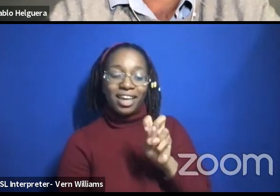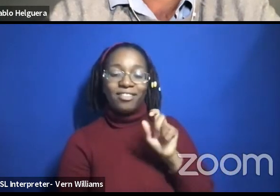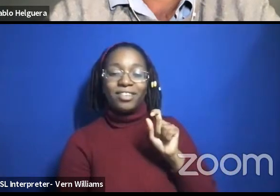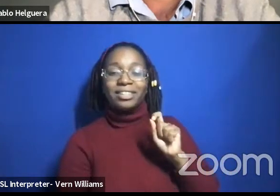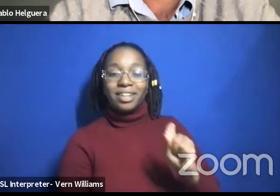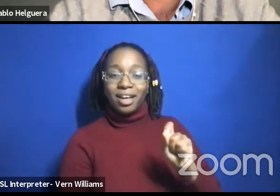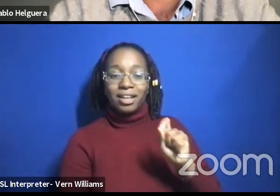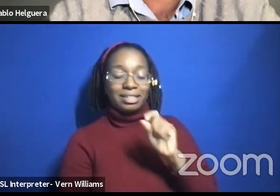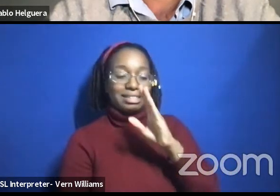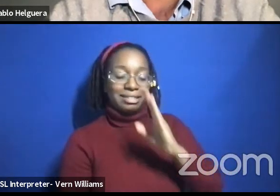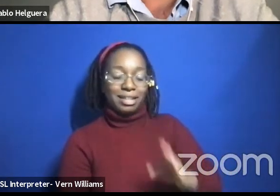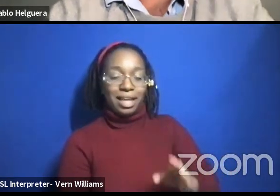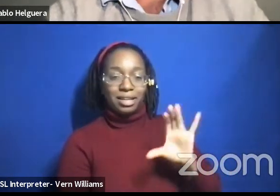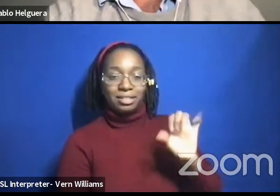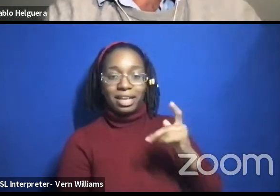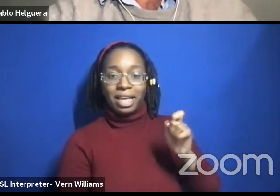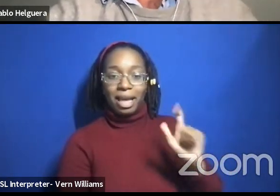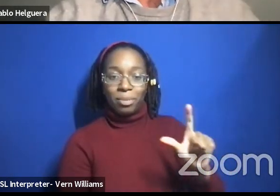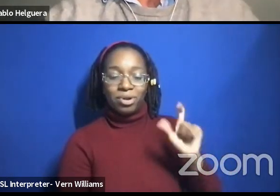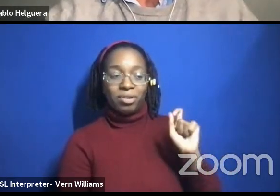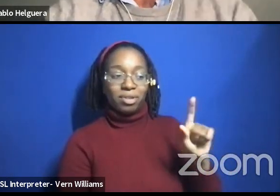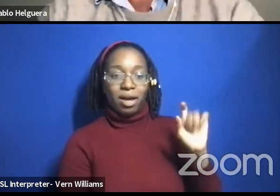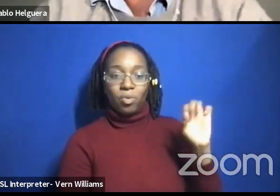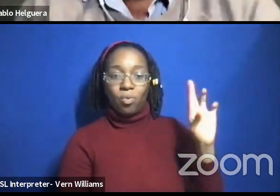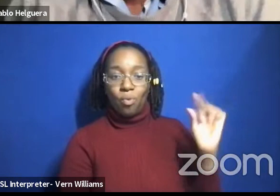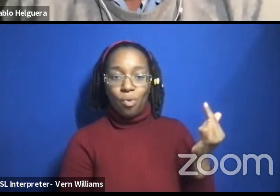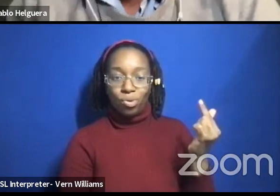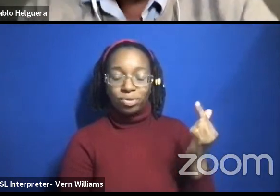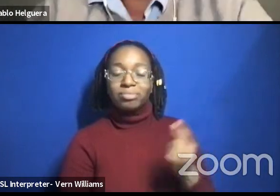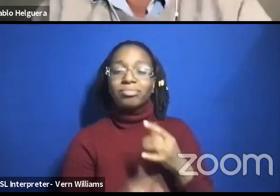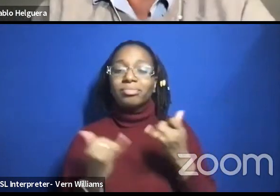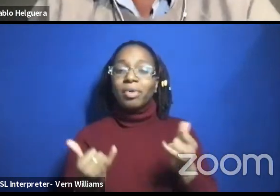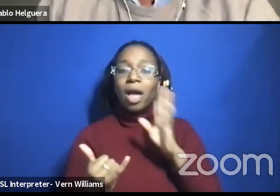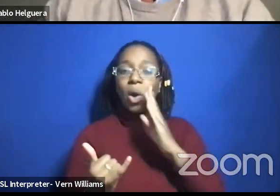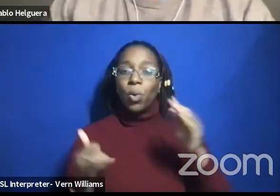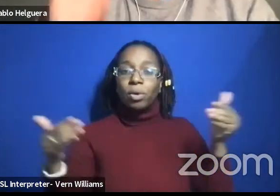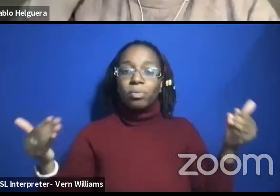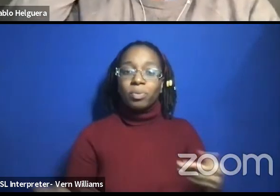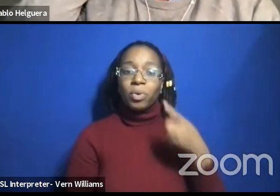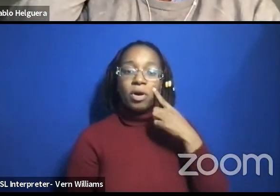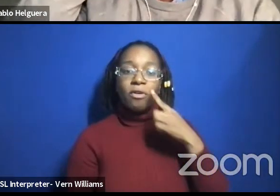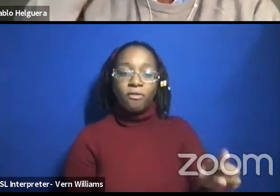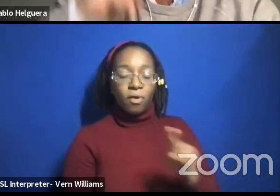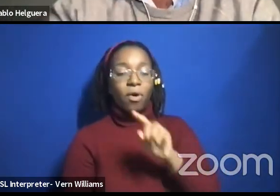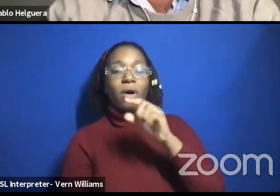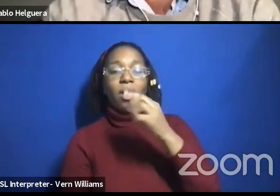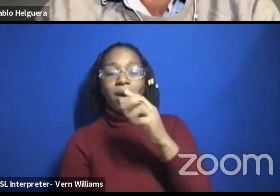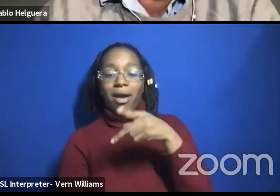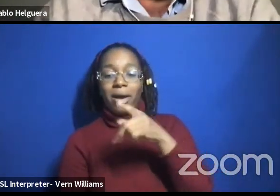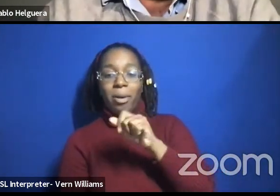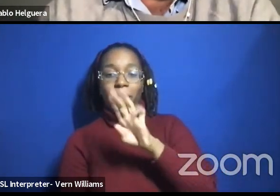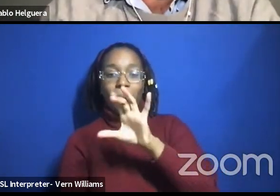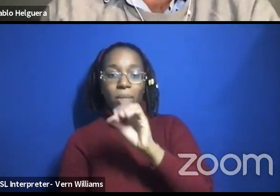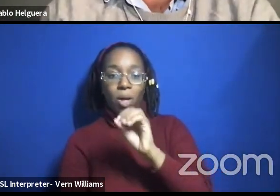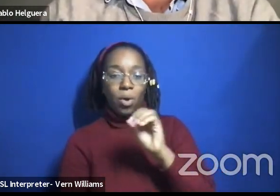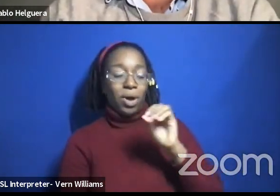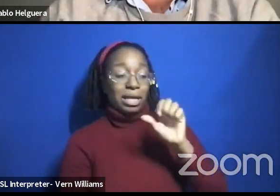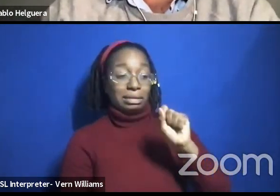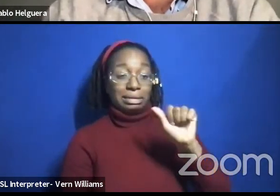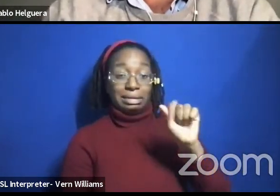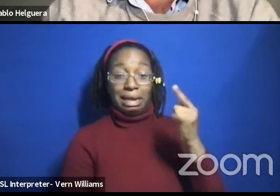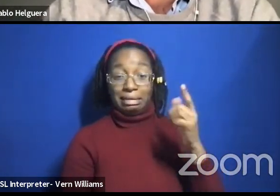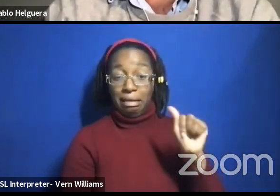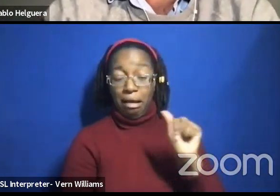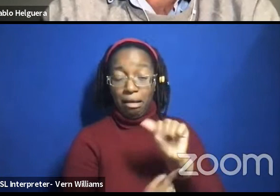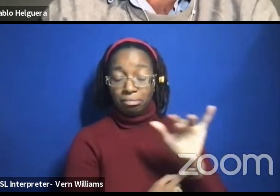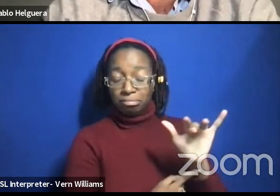creative-capital.org. I'm so pleased to introduce you tonight to Sheetal and Pablo Helguera. Sheetal Prajapati is the